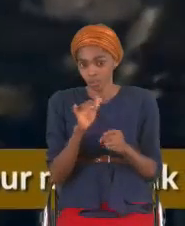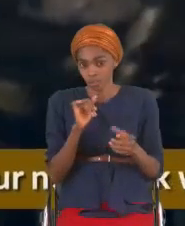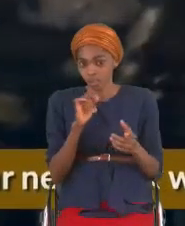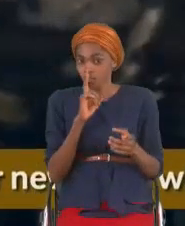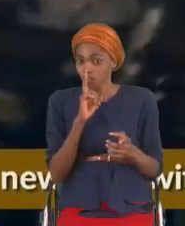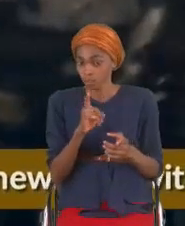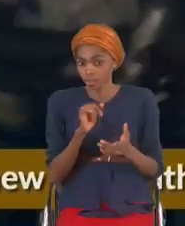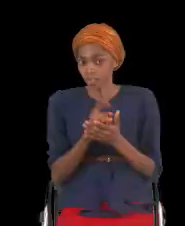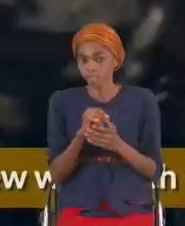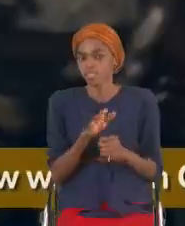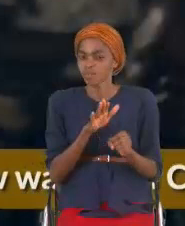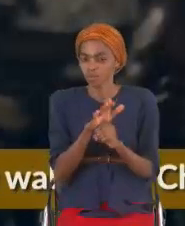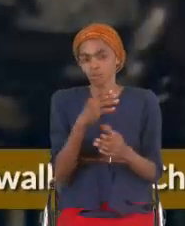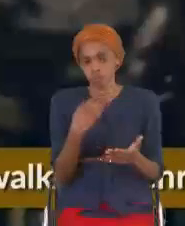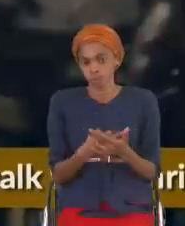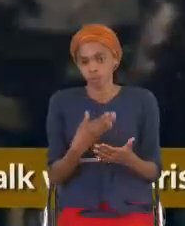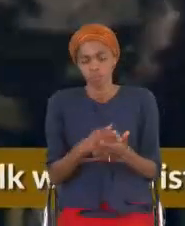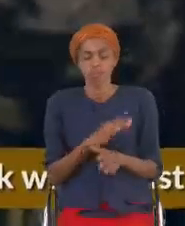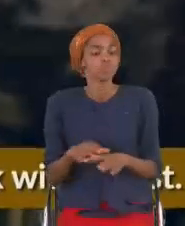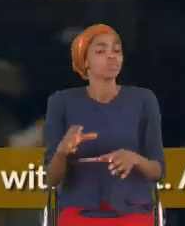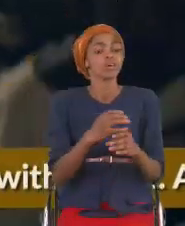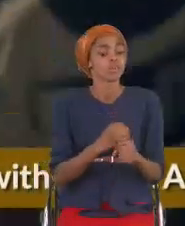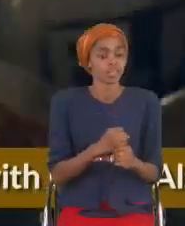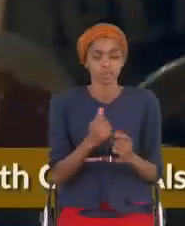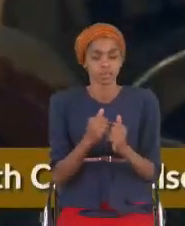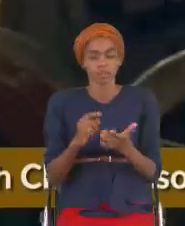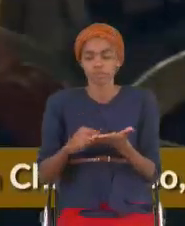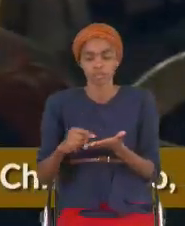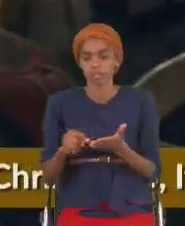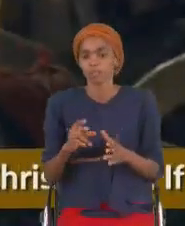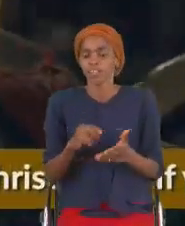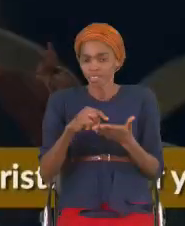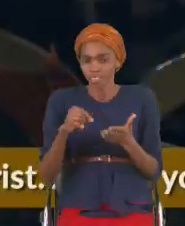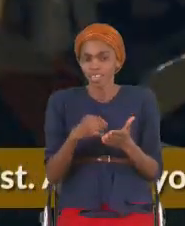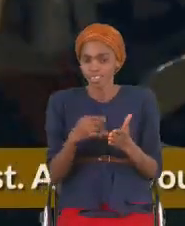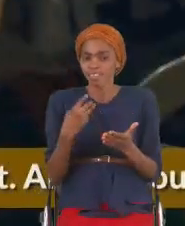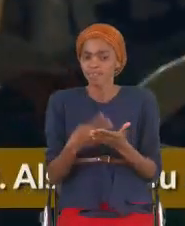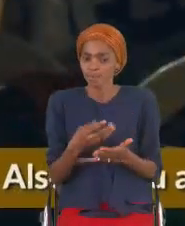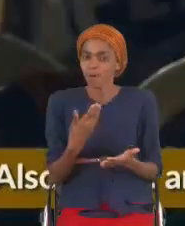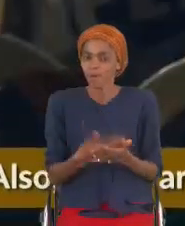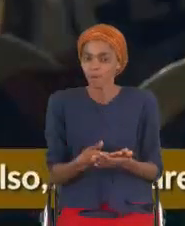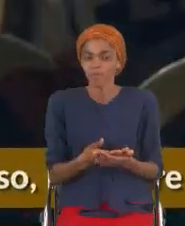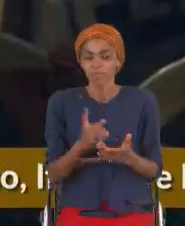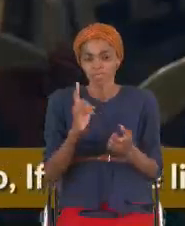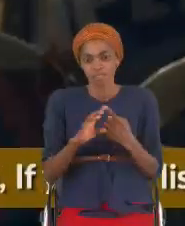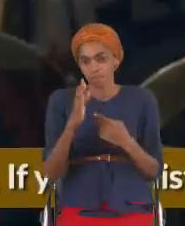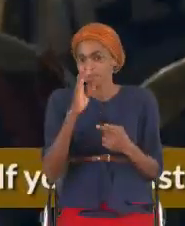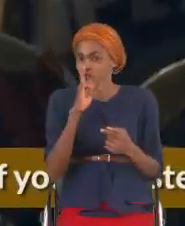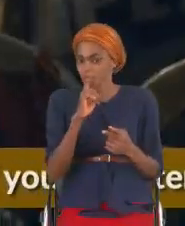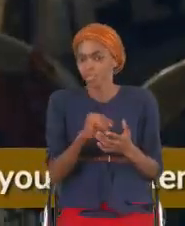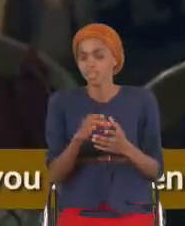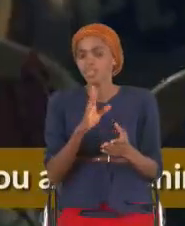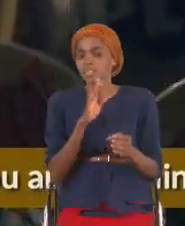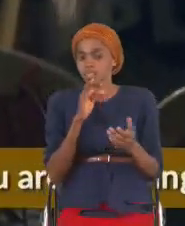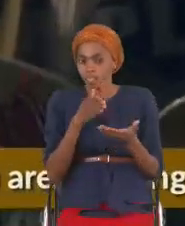Don't just collect without checking. Check it and ensure they are correctly filled. The phone numbers